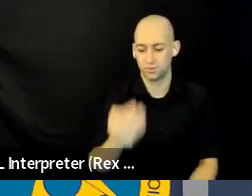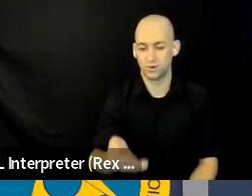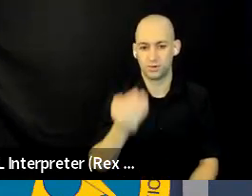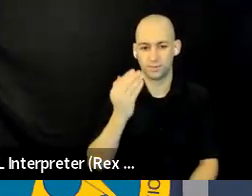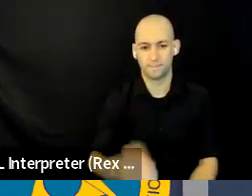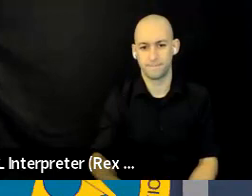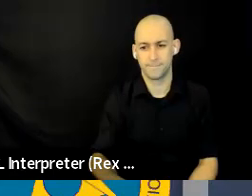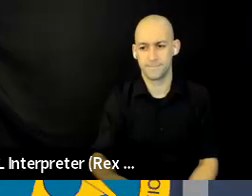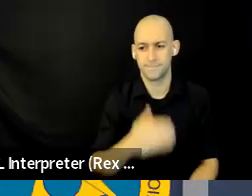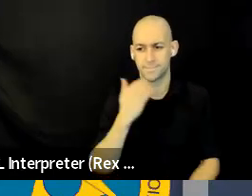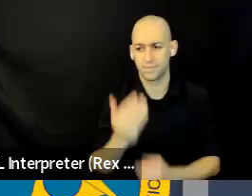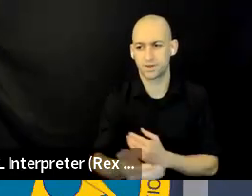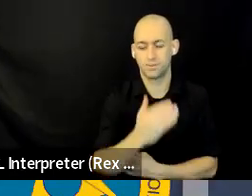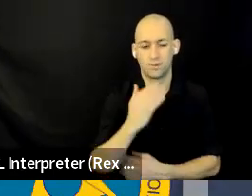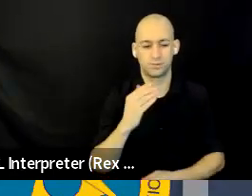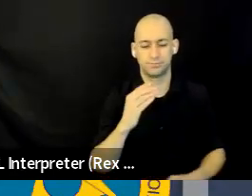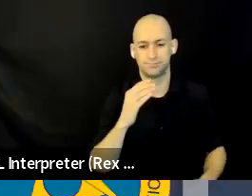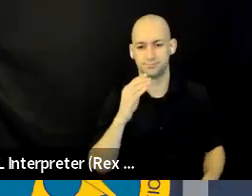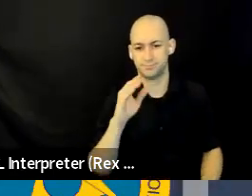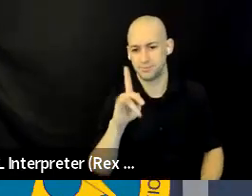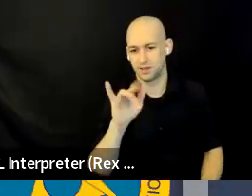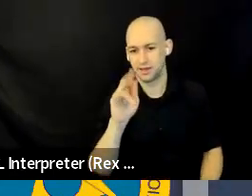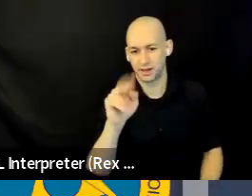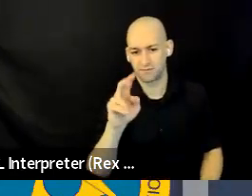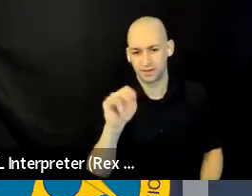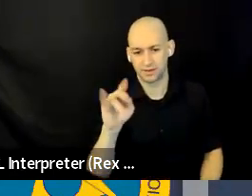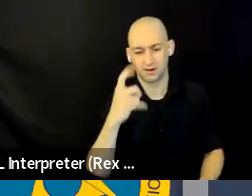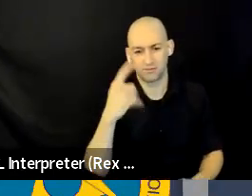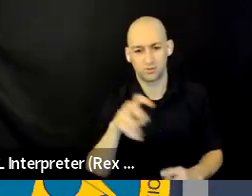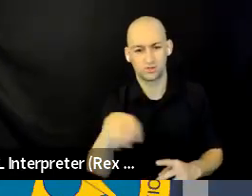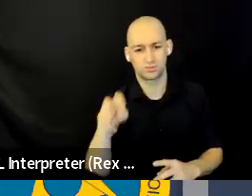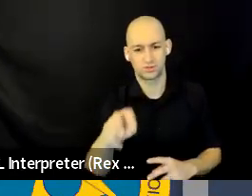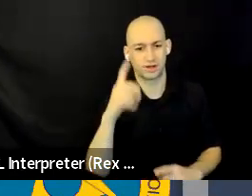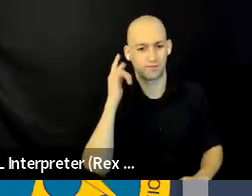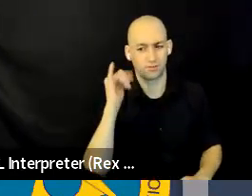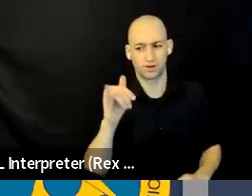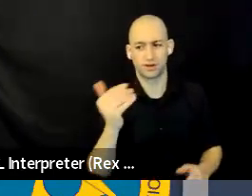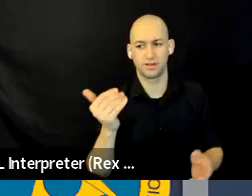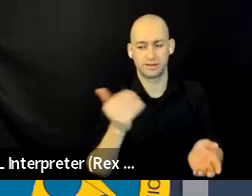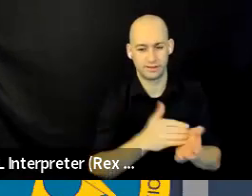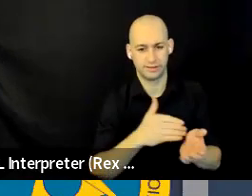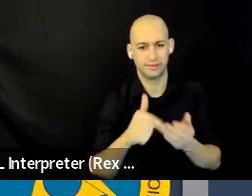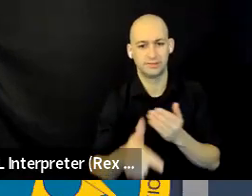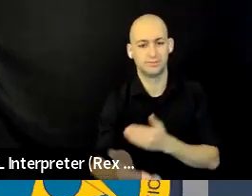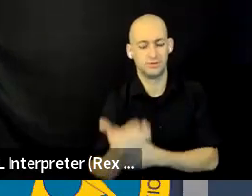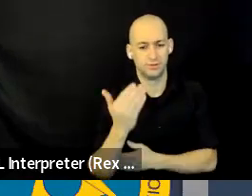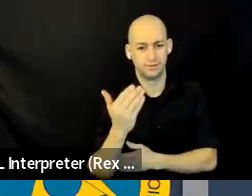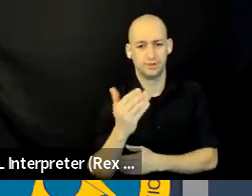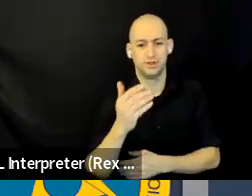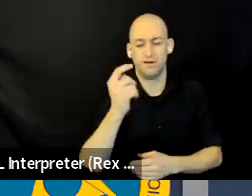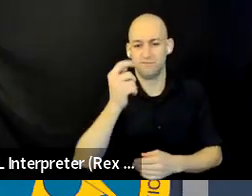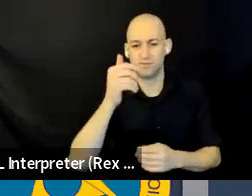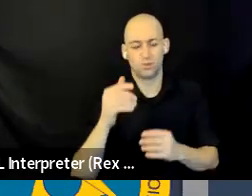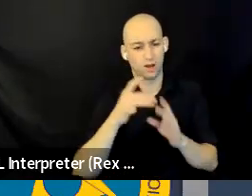Good morning, Madam Chair, Commissioners. Kiana Valentine on behalf of Transportation California again this morning. Had a few comments